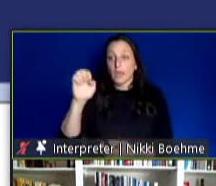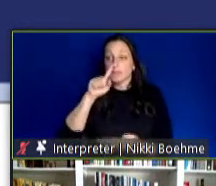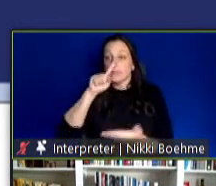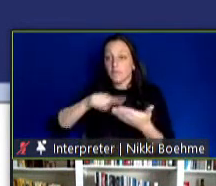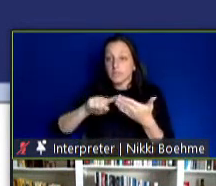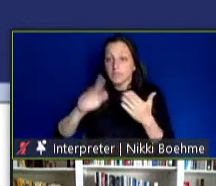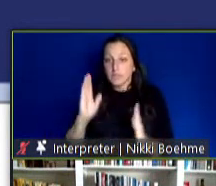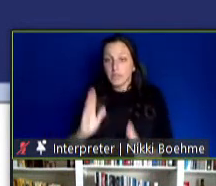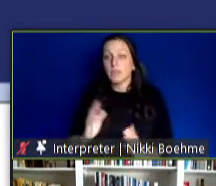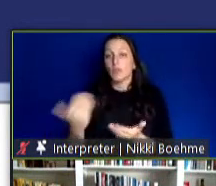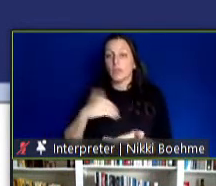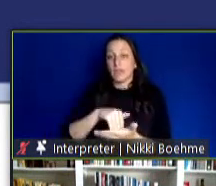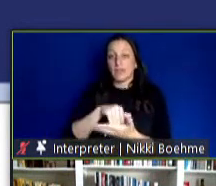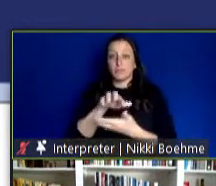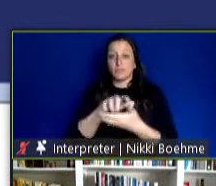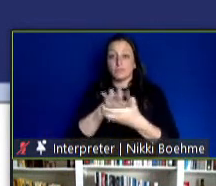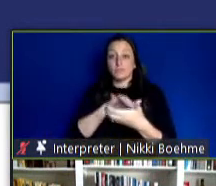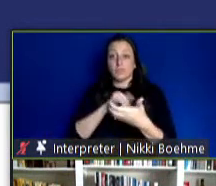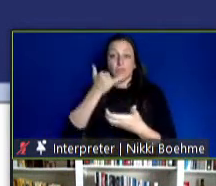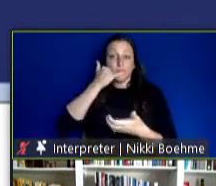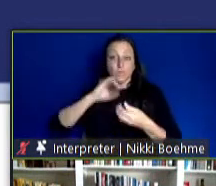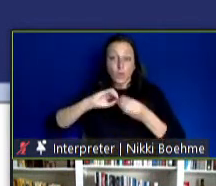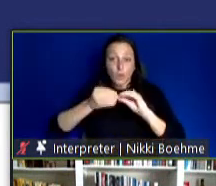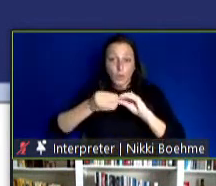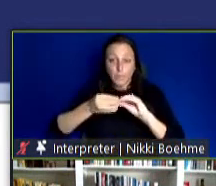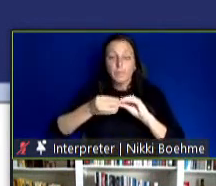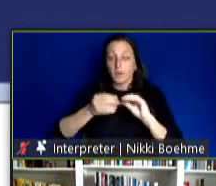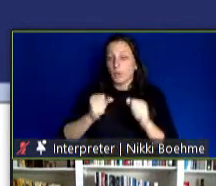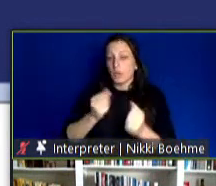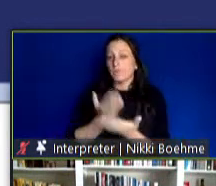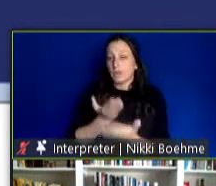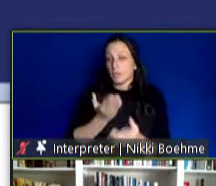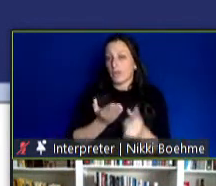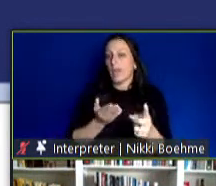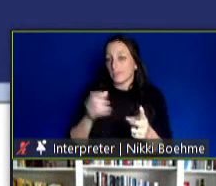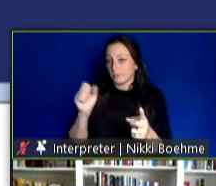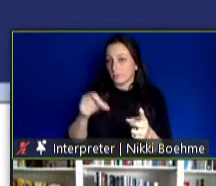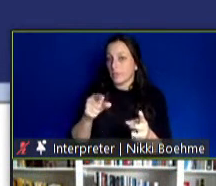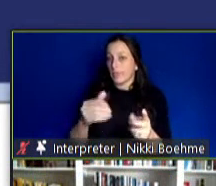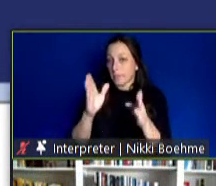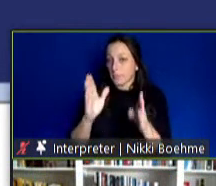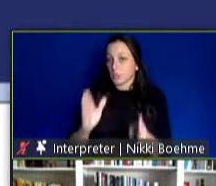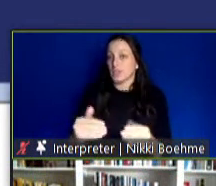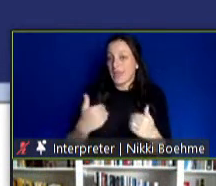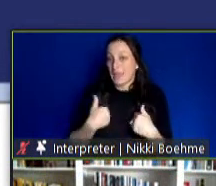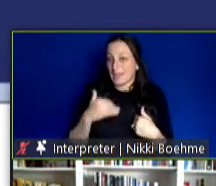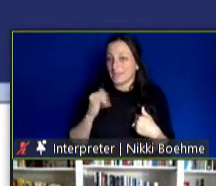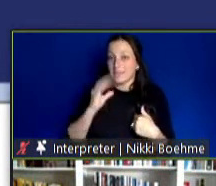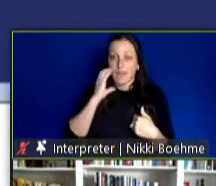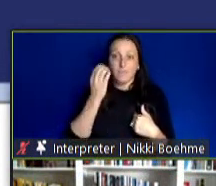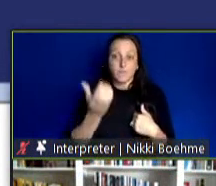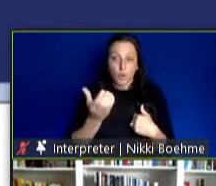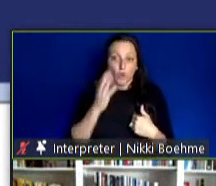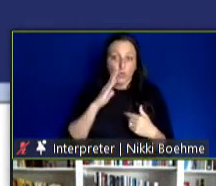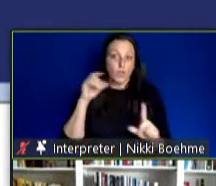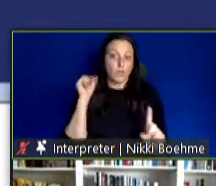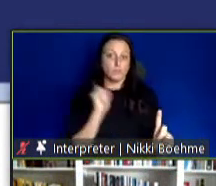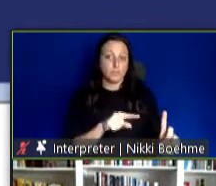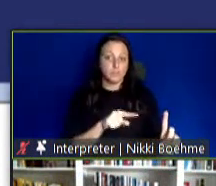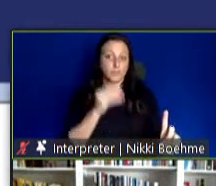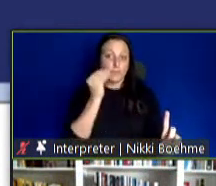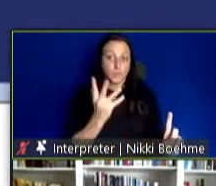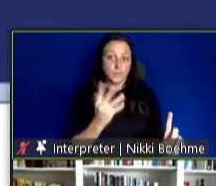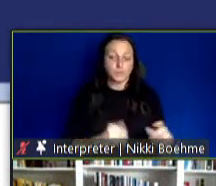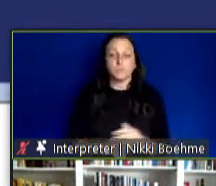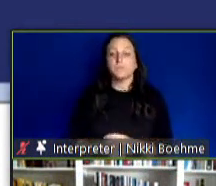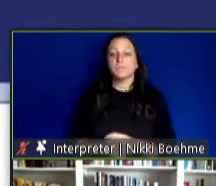share their phone information so we can verify that they are in possession of the handset where that activation will be sent.